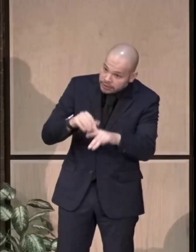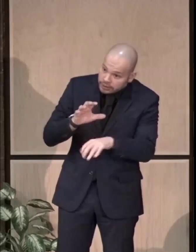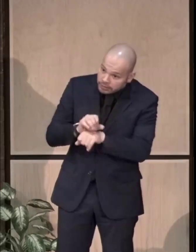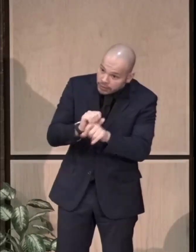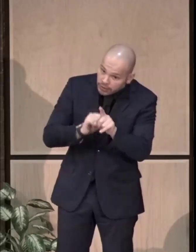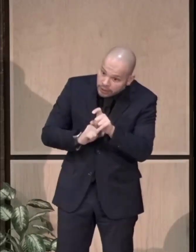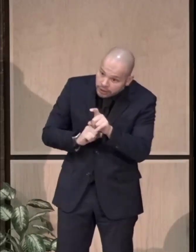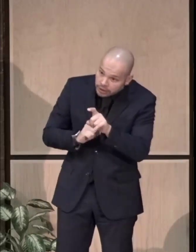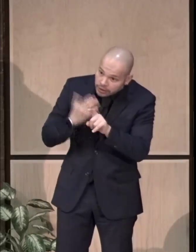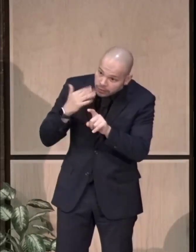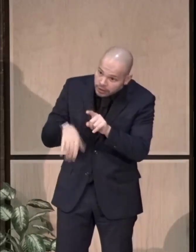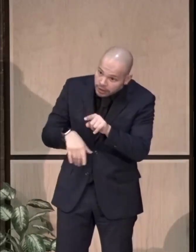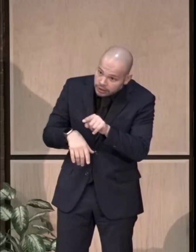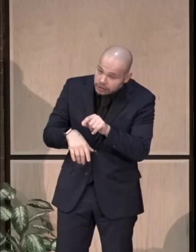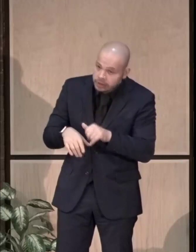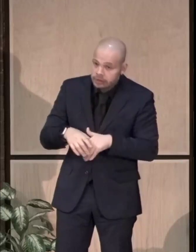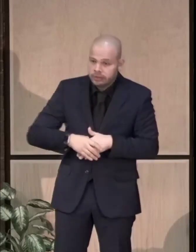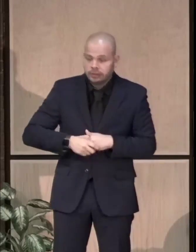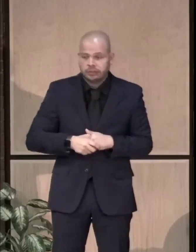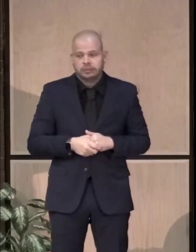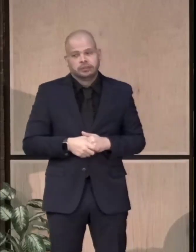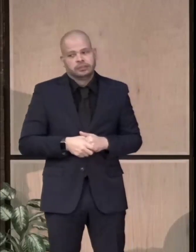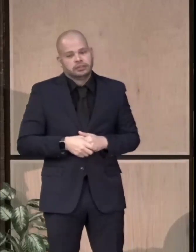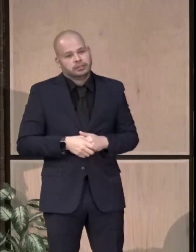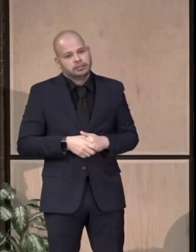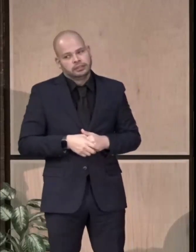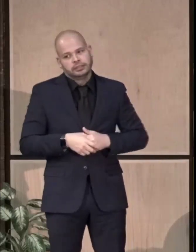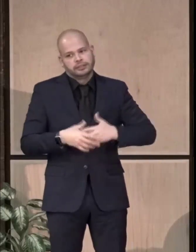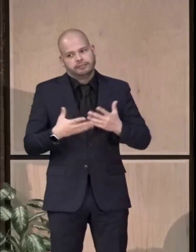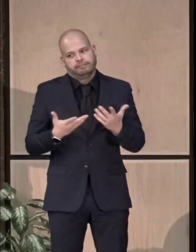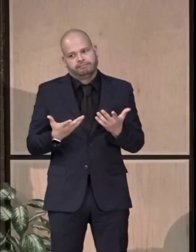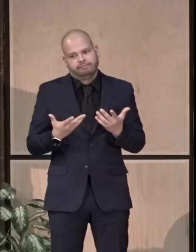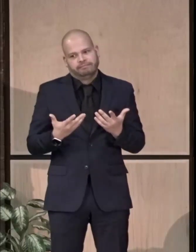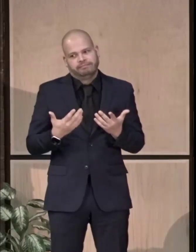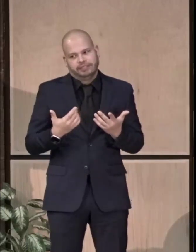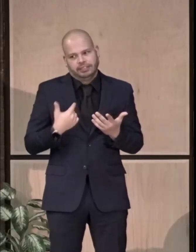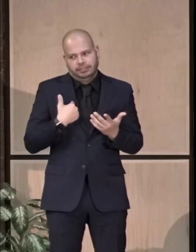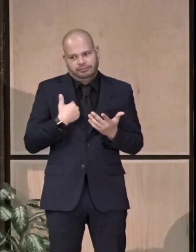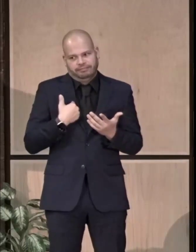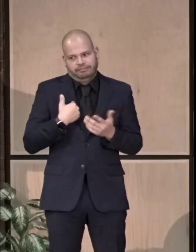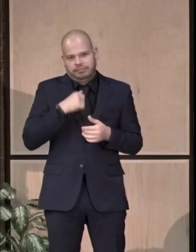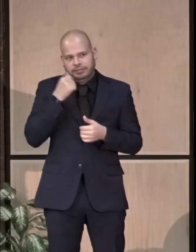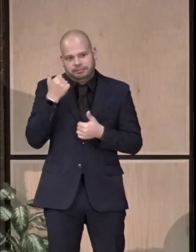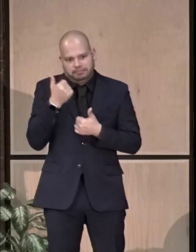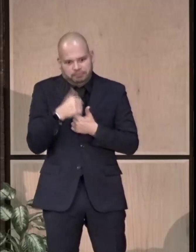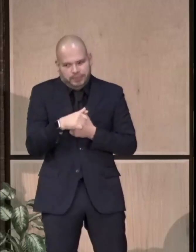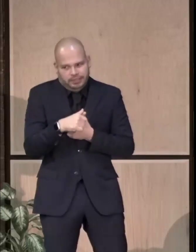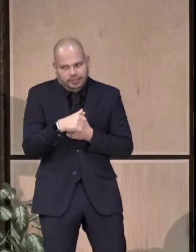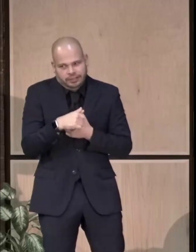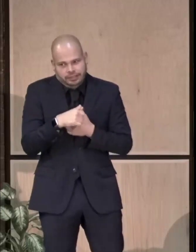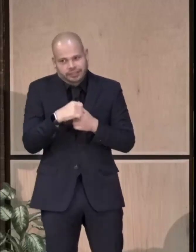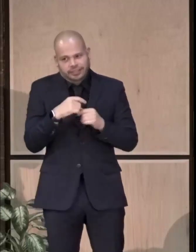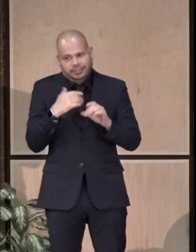Or? I mean, I don't know if he wasn't making the appointment. I can't recall that just based off of the emails, but the emails is that